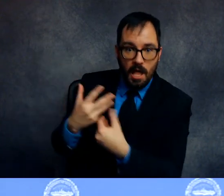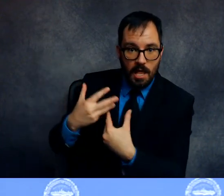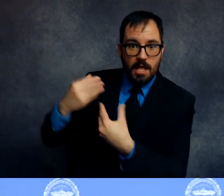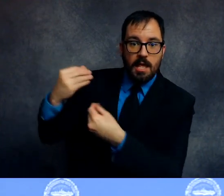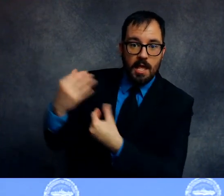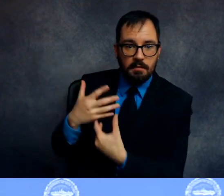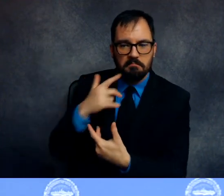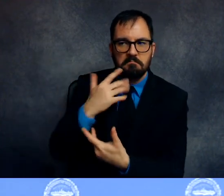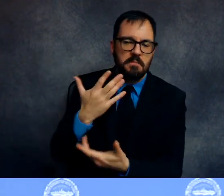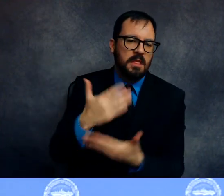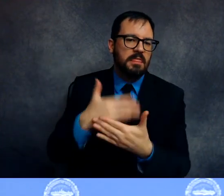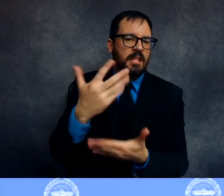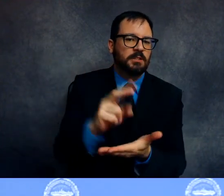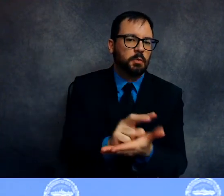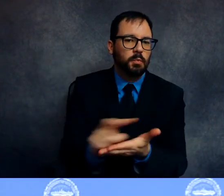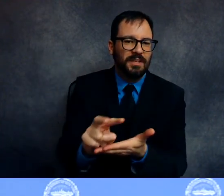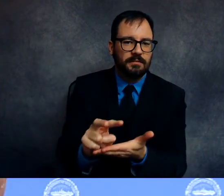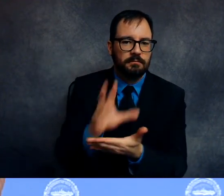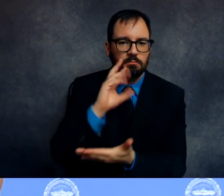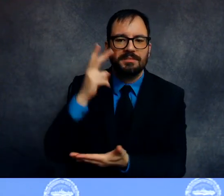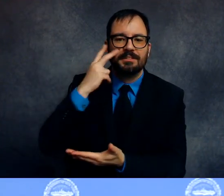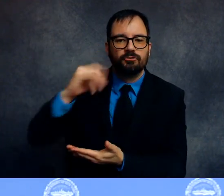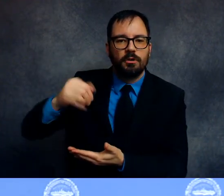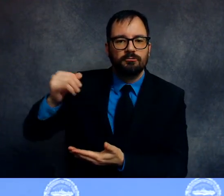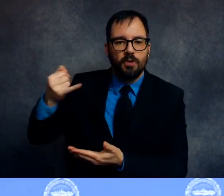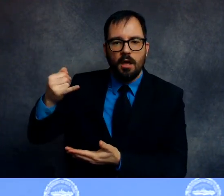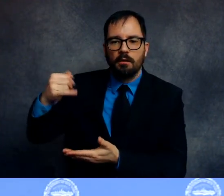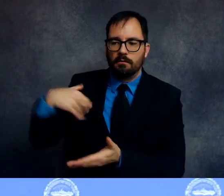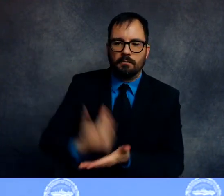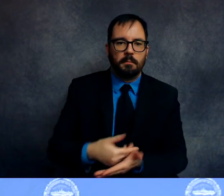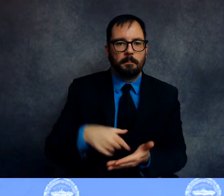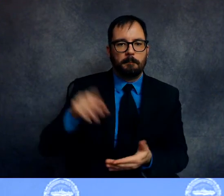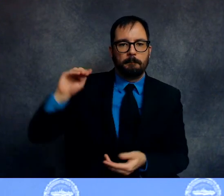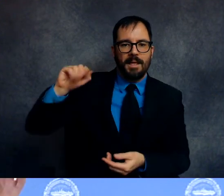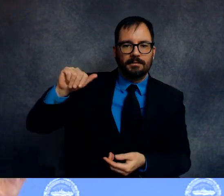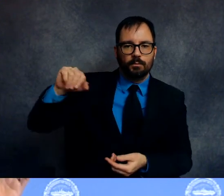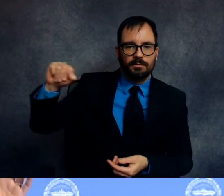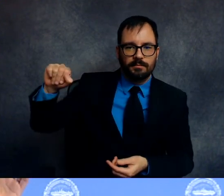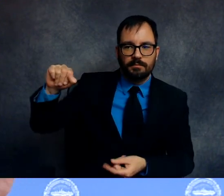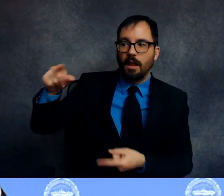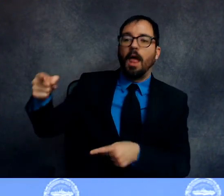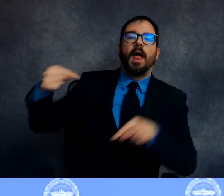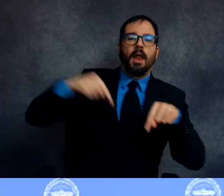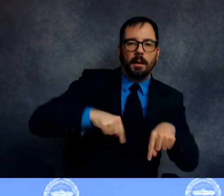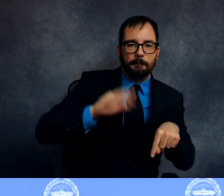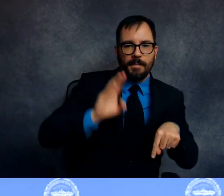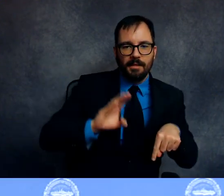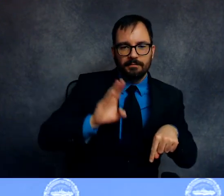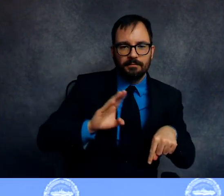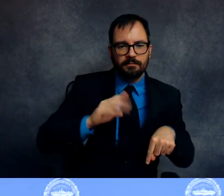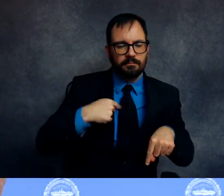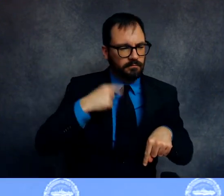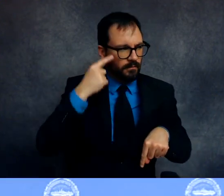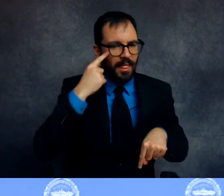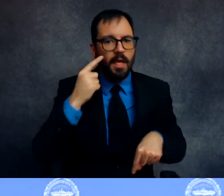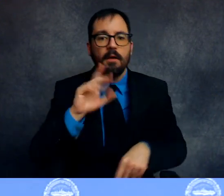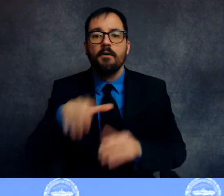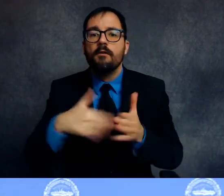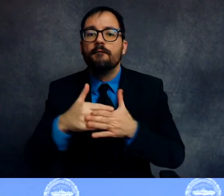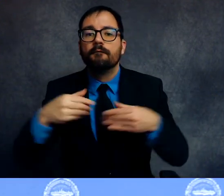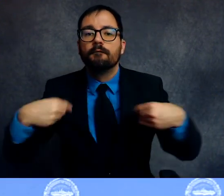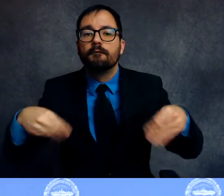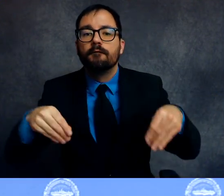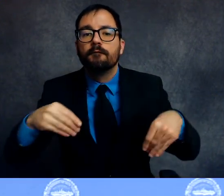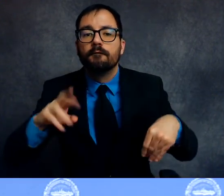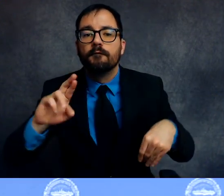effort. The state's communicated they think it'll be within the next 2 weeks or so. You'll start to see Johnson & Johnson come into Massachusetts and